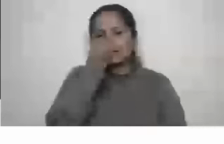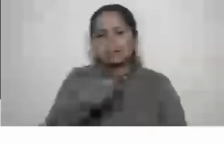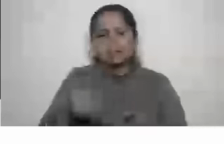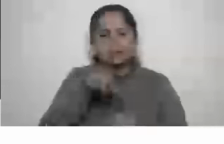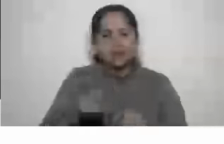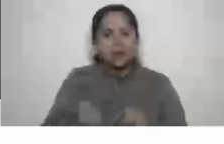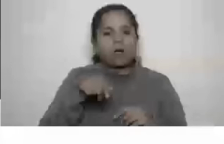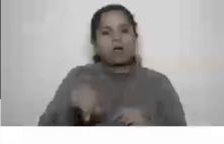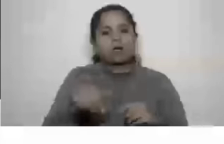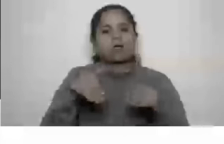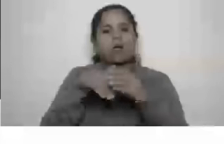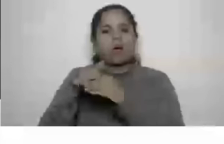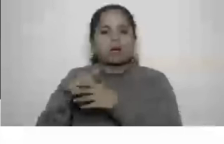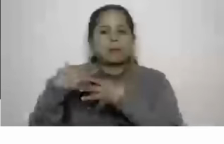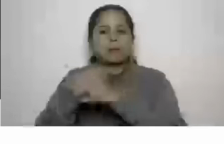content.